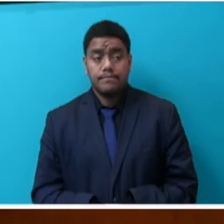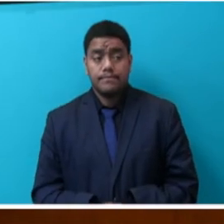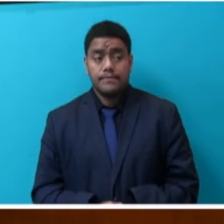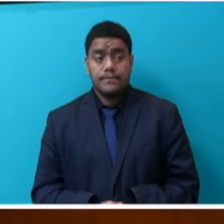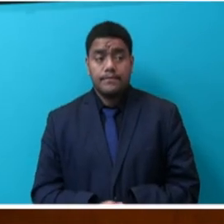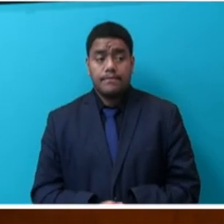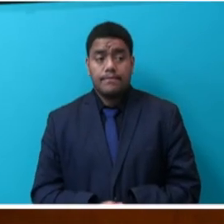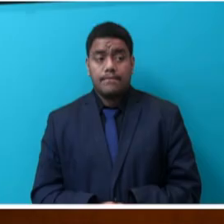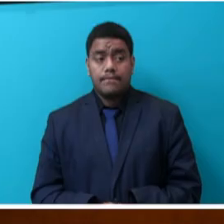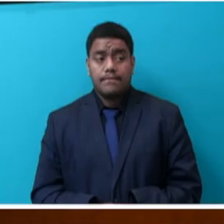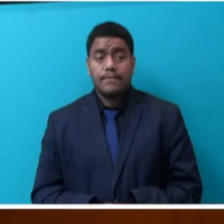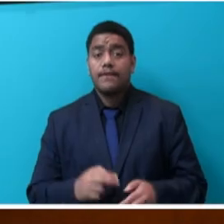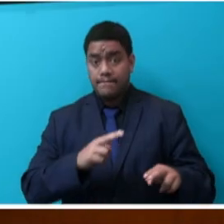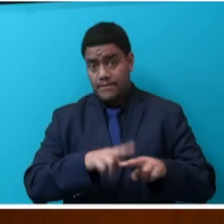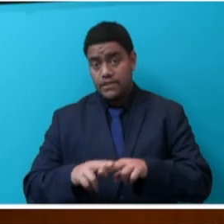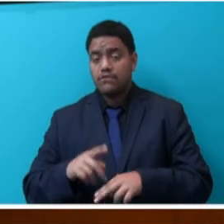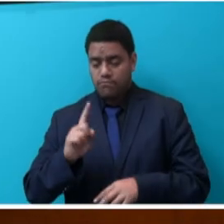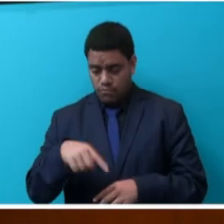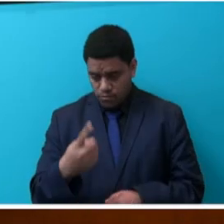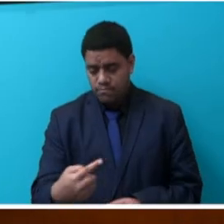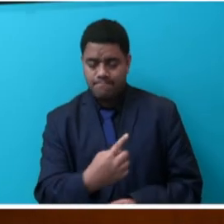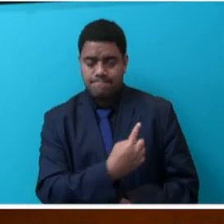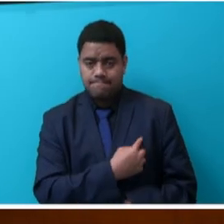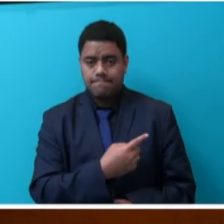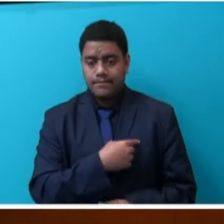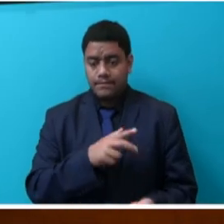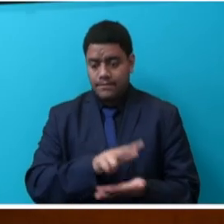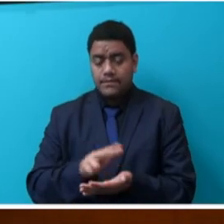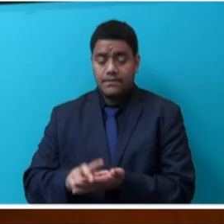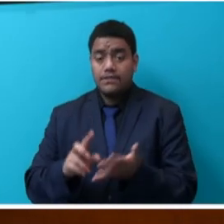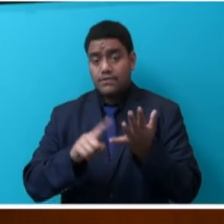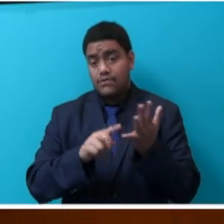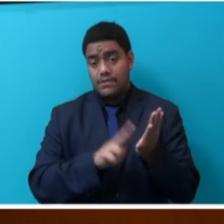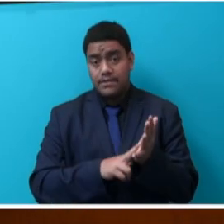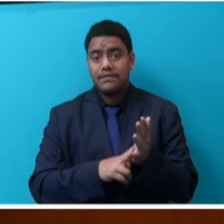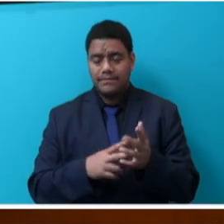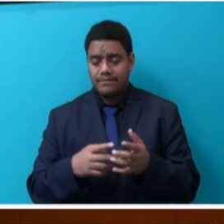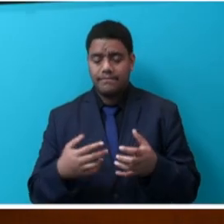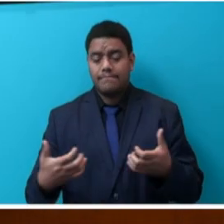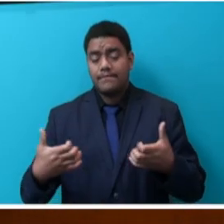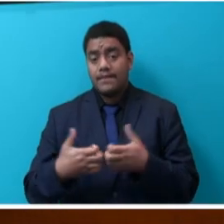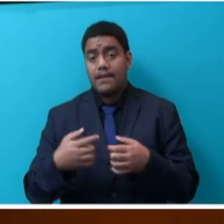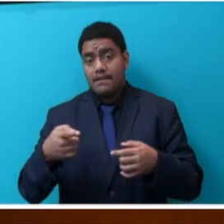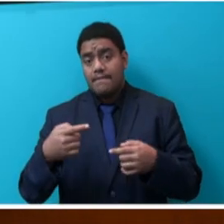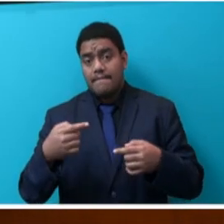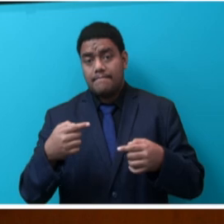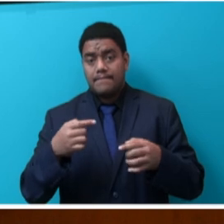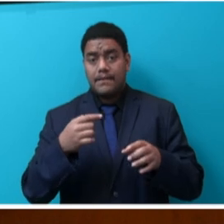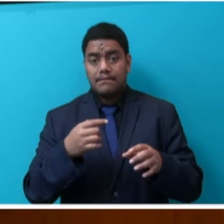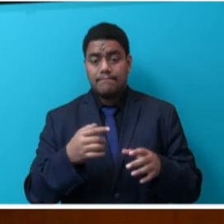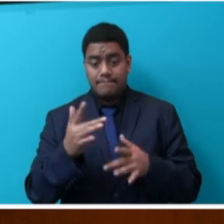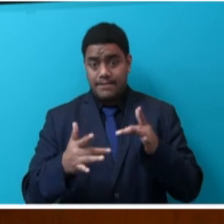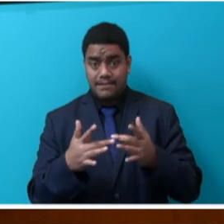Fiji remains firmly committed to the signing of the United Nations Convention Against Cybercrime as part of its